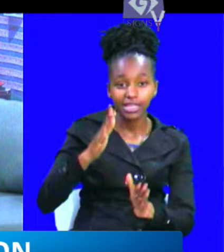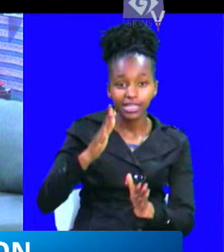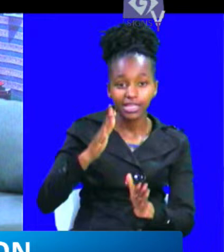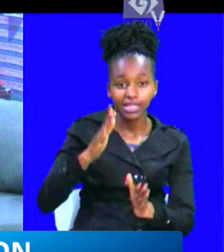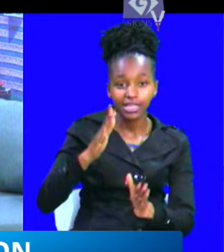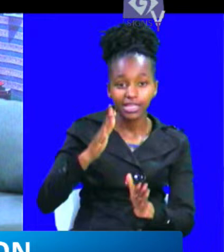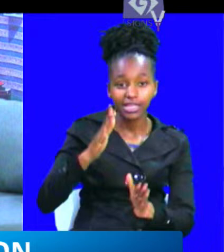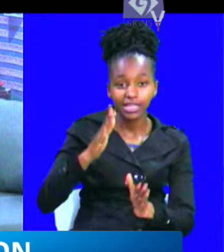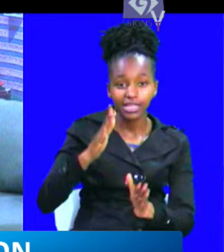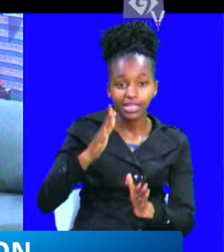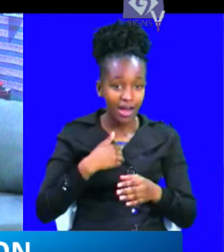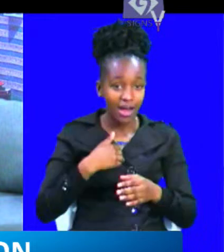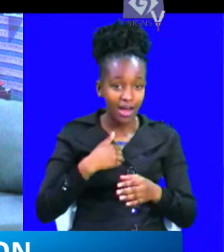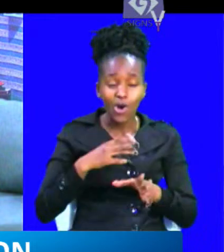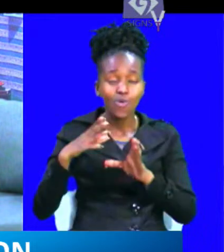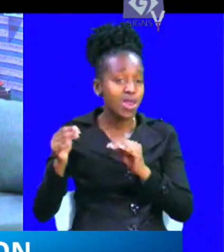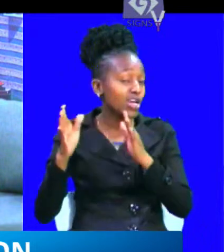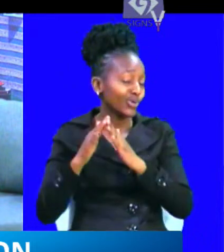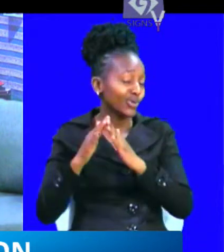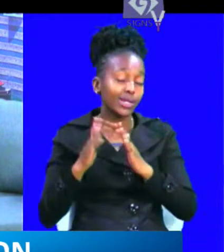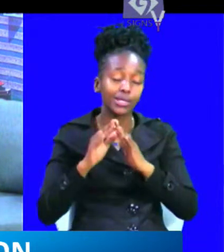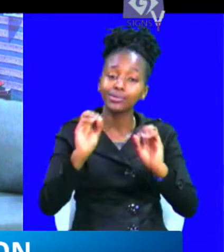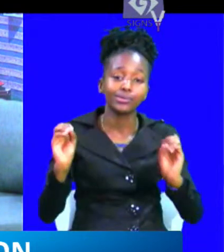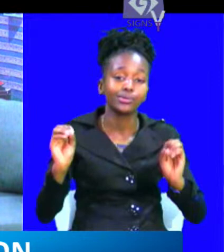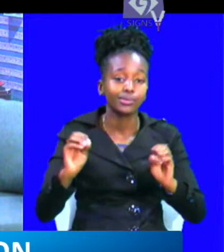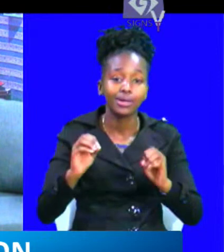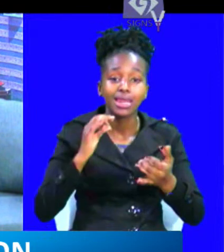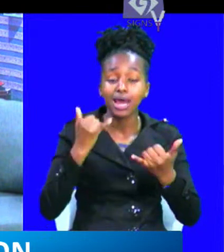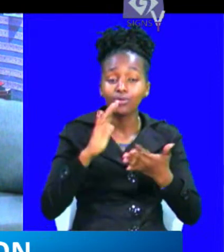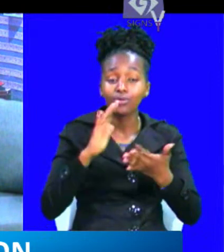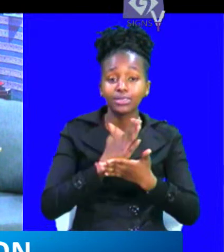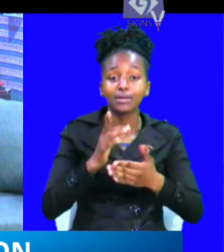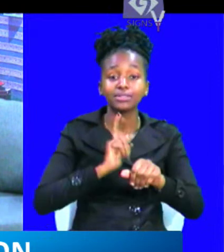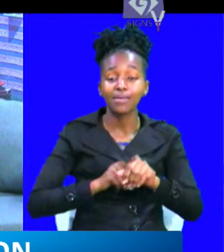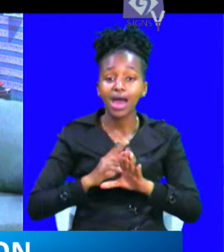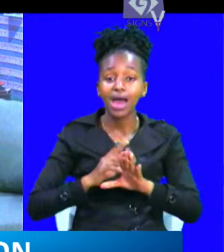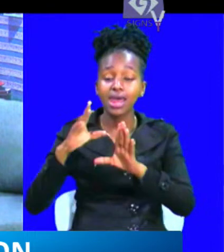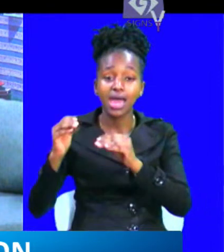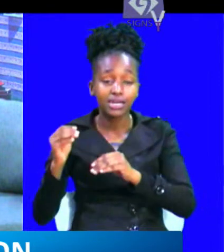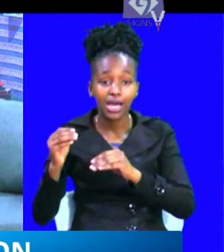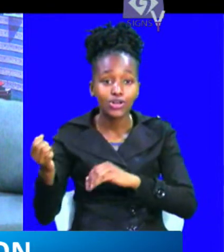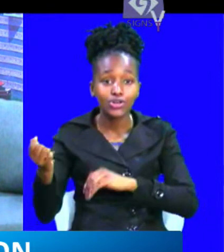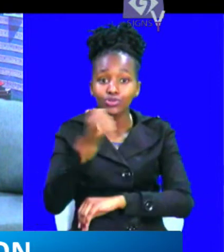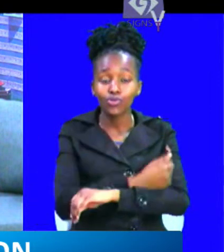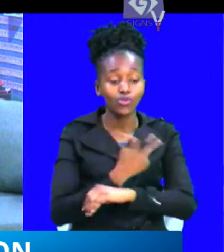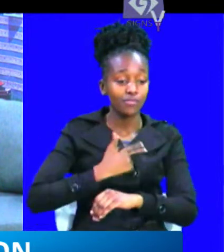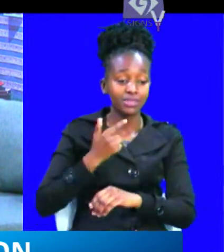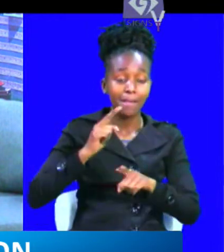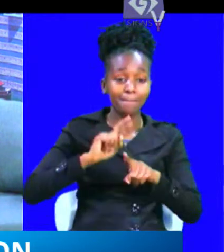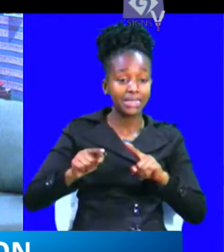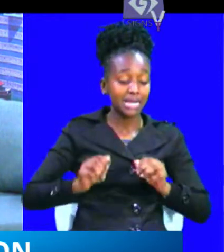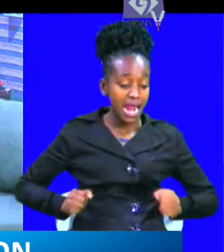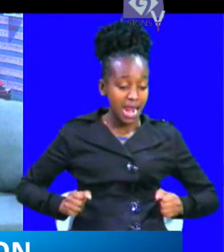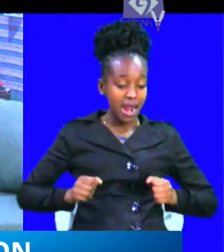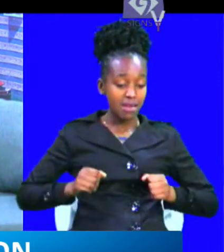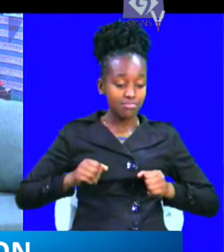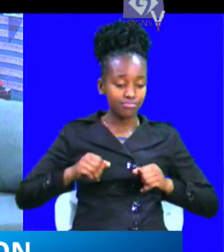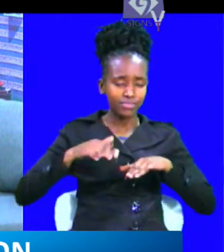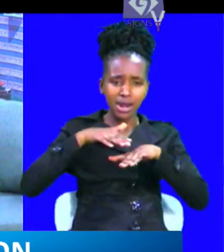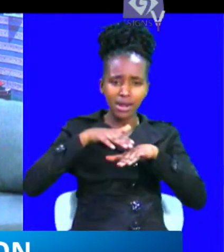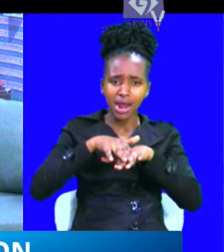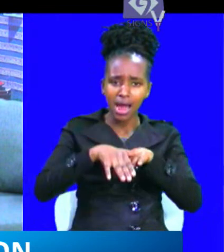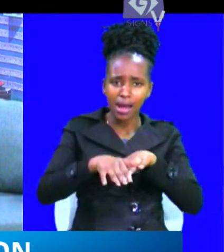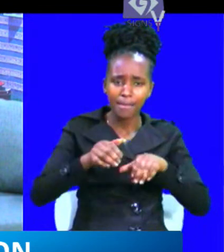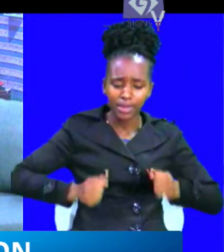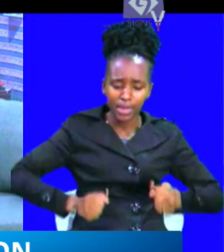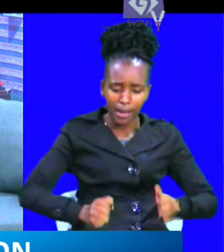it. So, Yeah. so he would come to school to visit us. There are no ramps, and I think the biggest one was